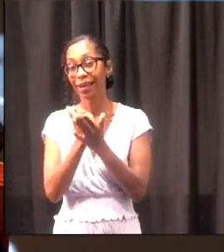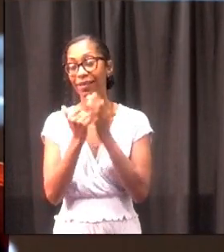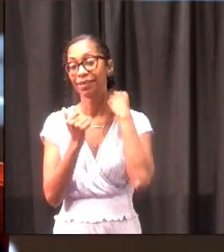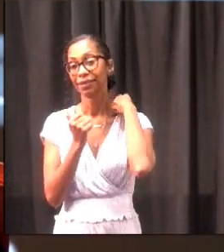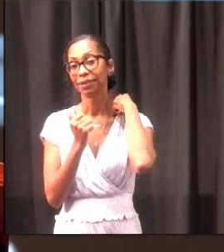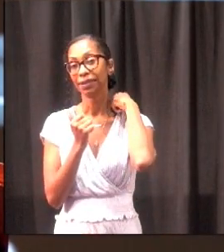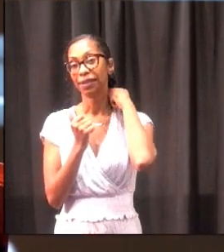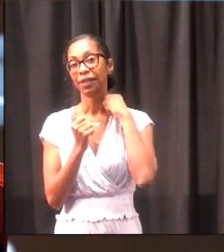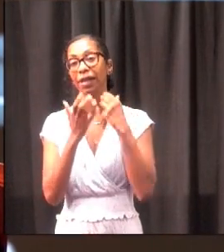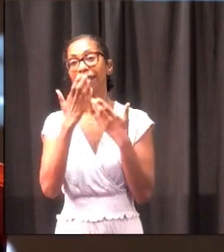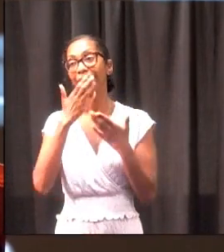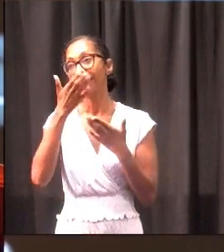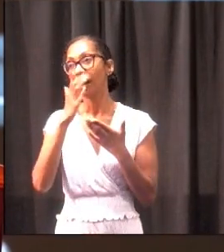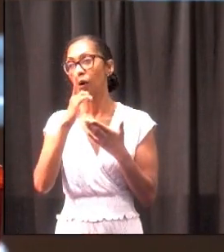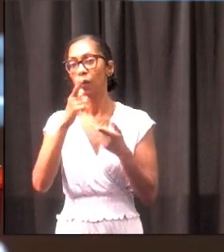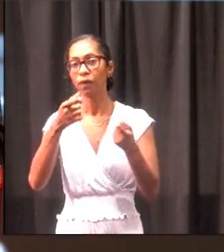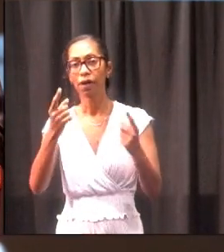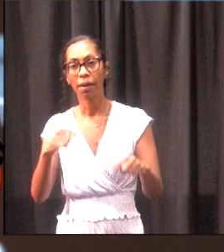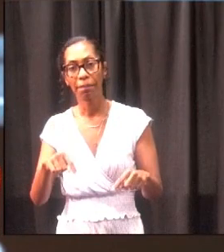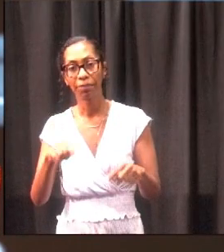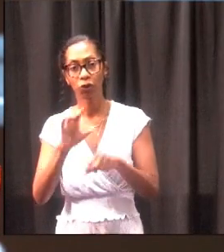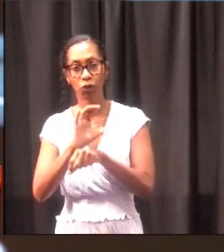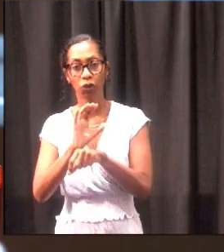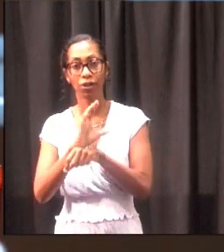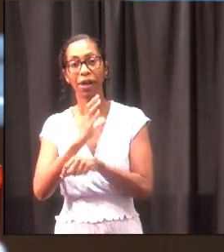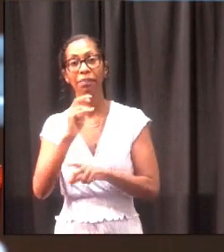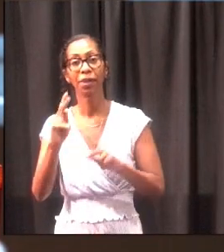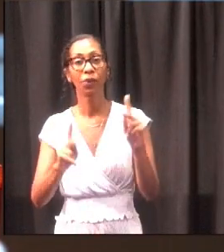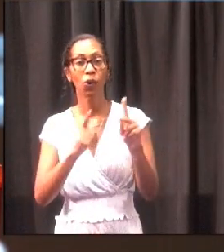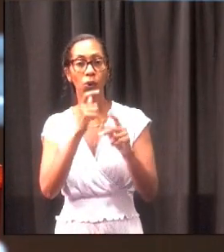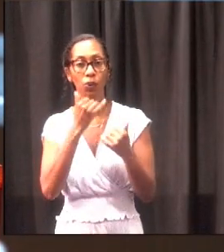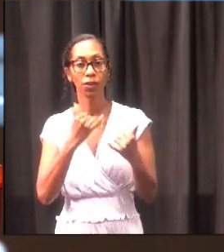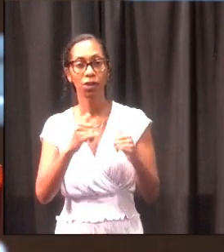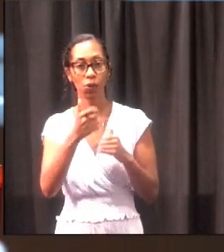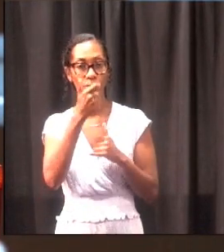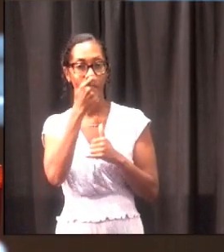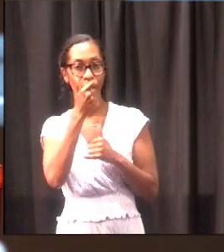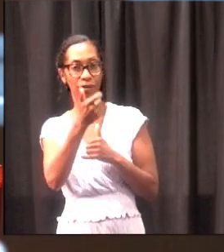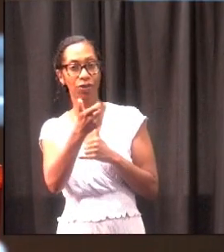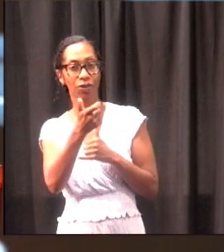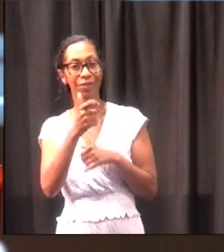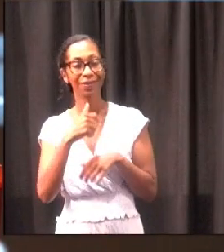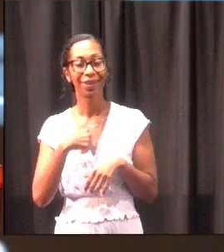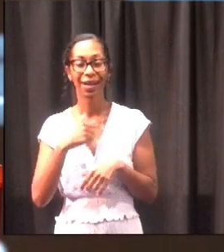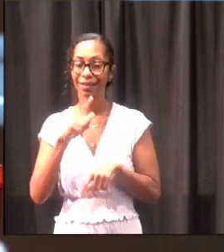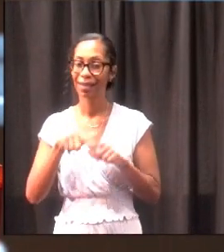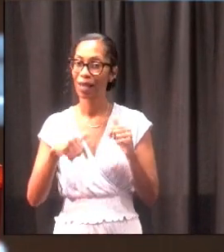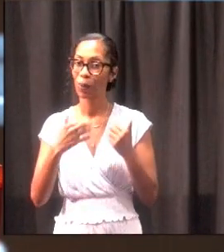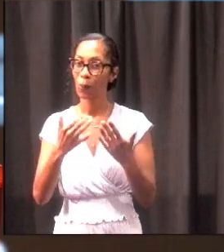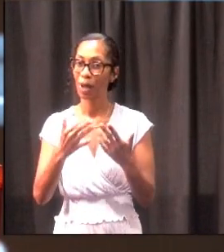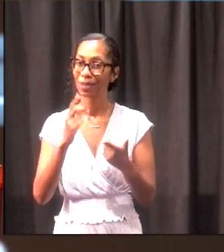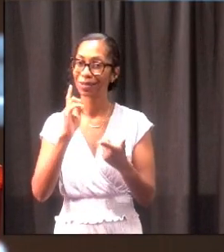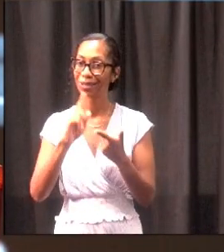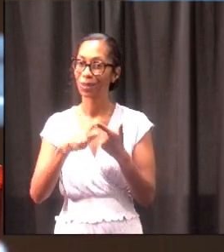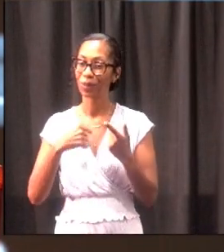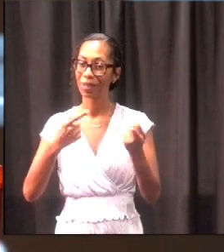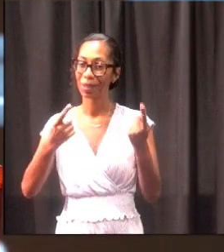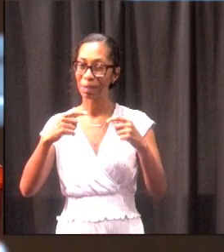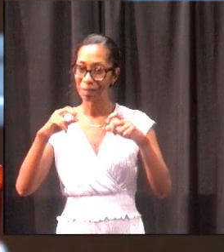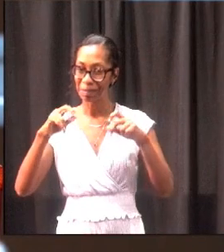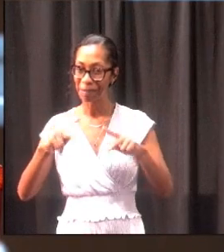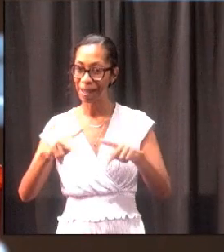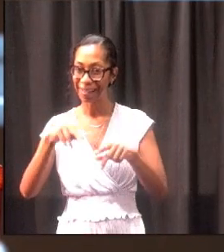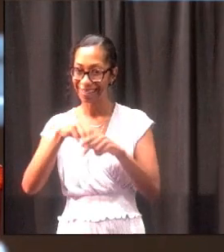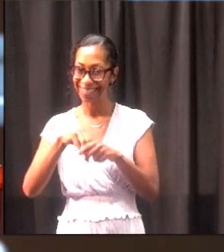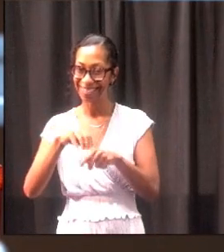for all that are here, all that are watching this morning in your homes. I can't wait till we're back in this sanctuary. I